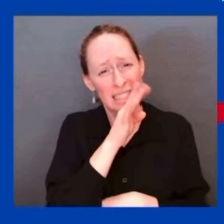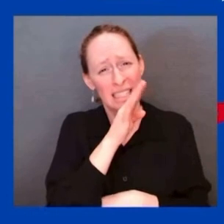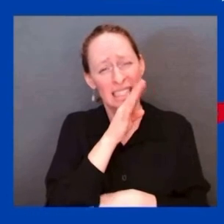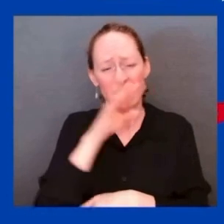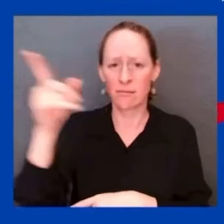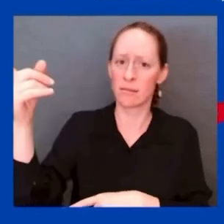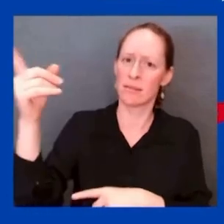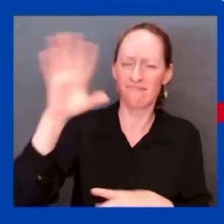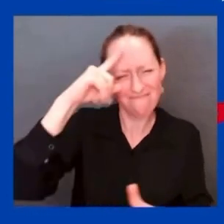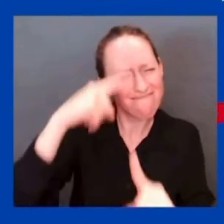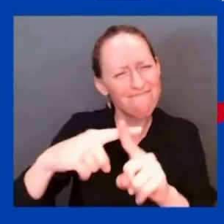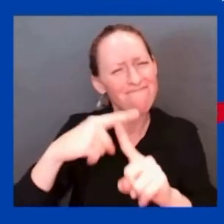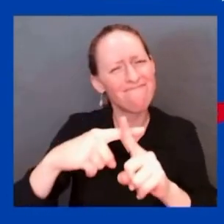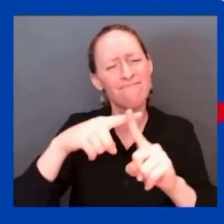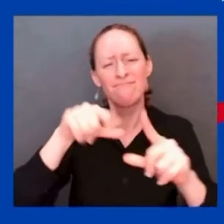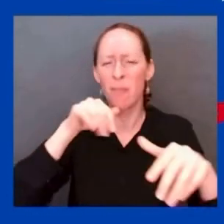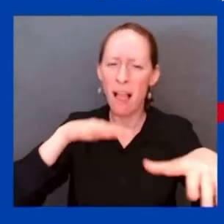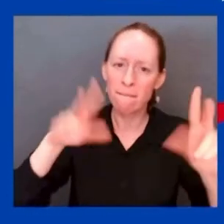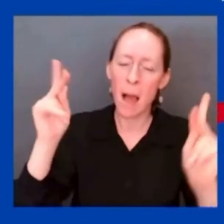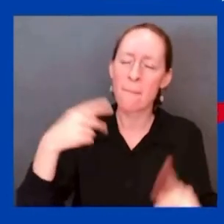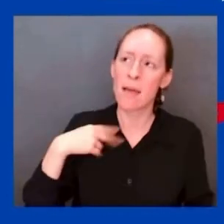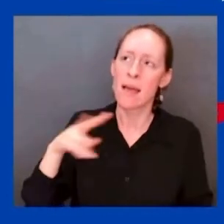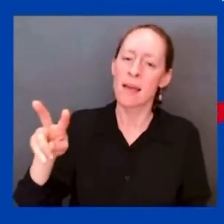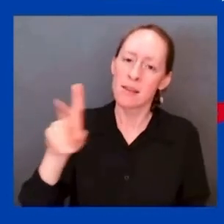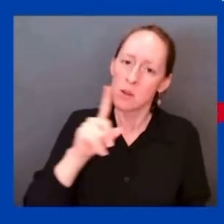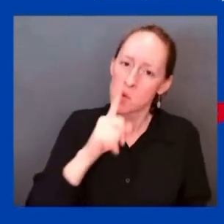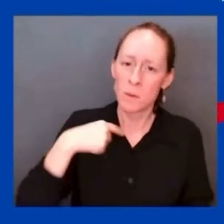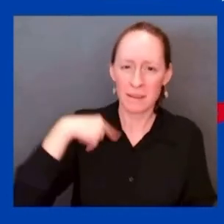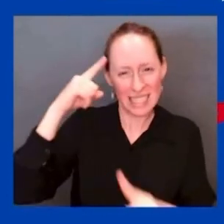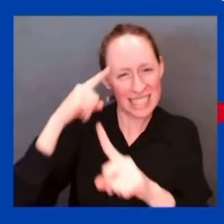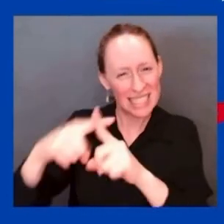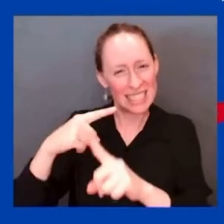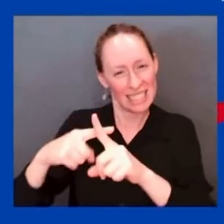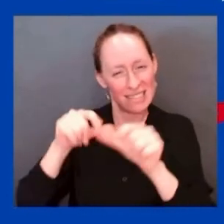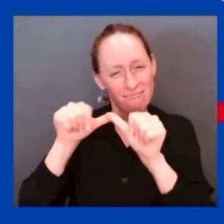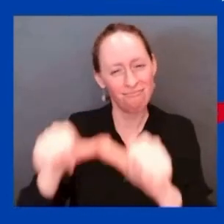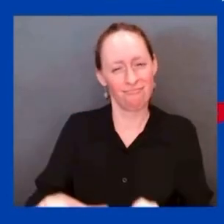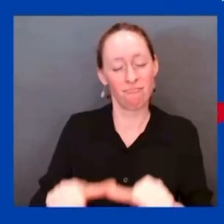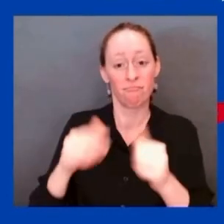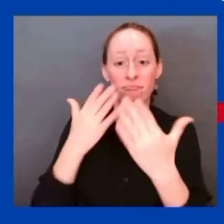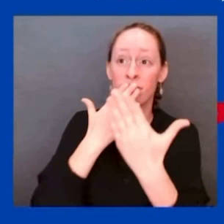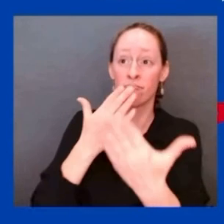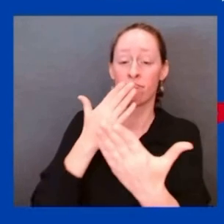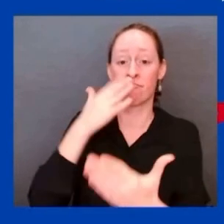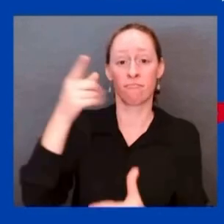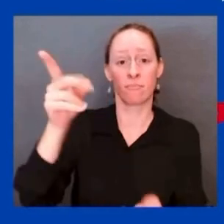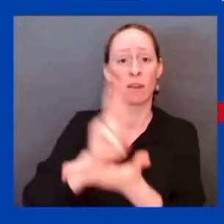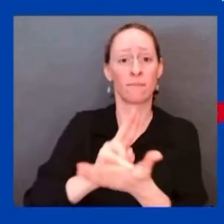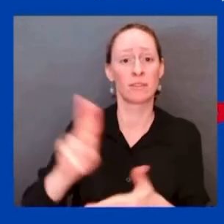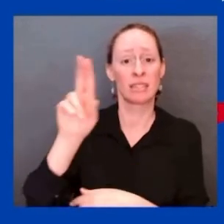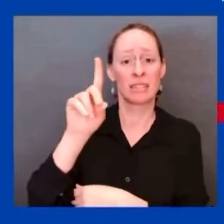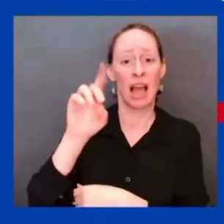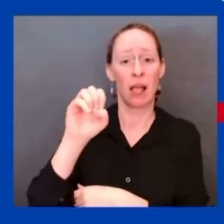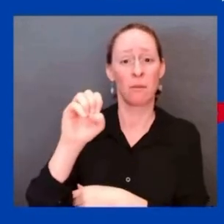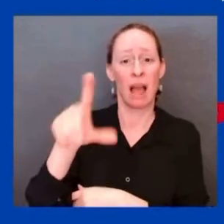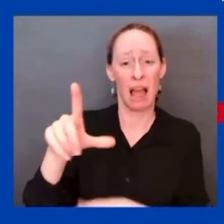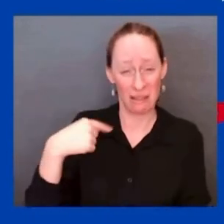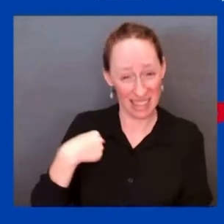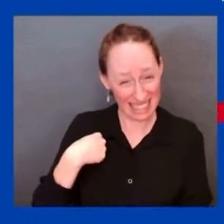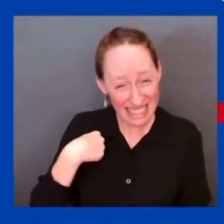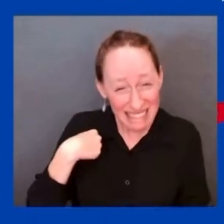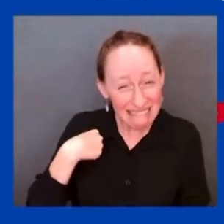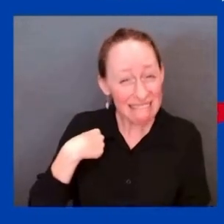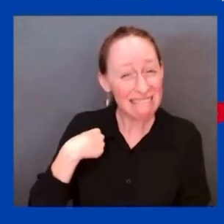my great — he's the reason I ran. I didn't think I could. I didn't think I should. And he said, remember what Plato